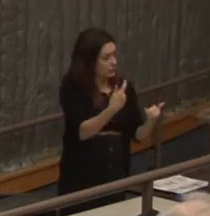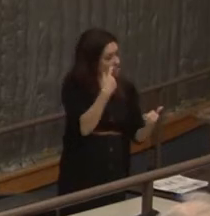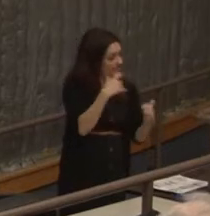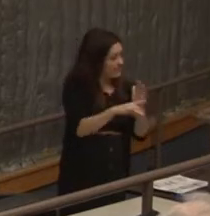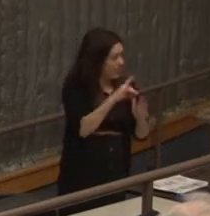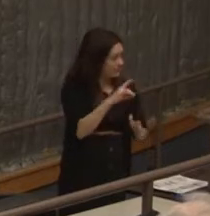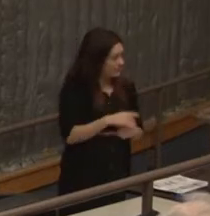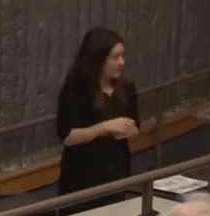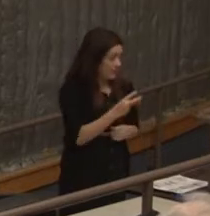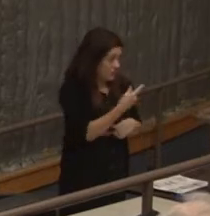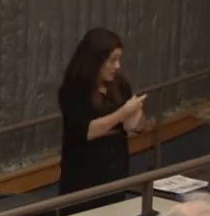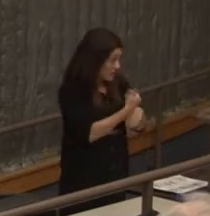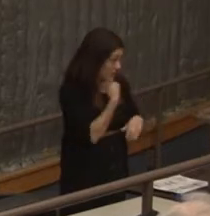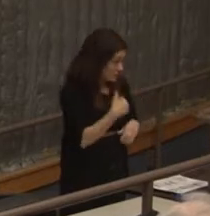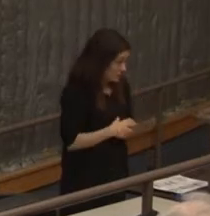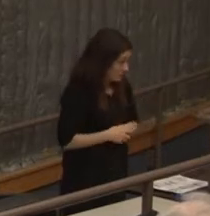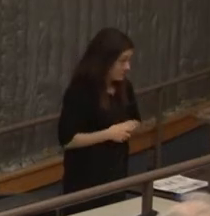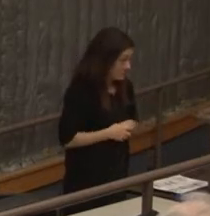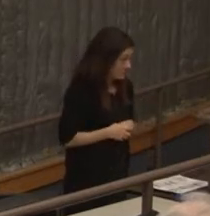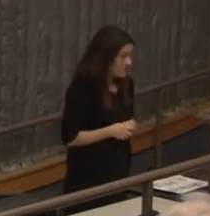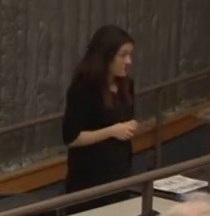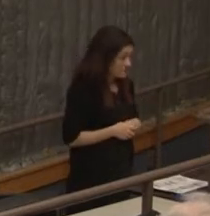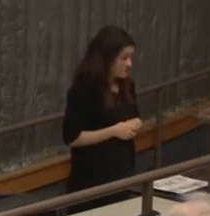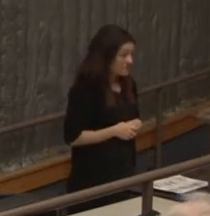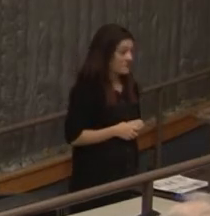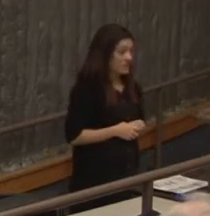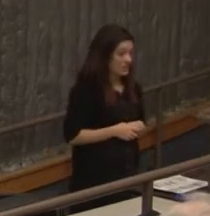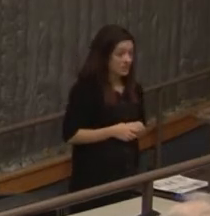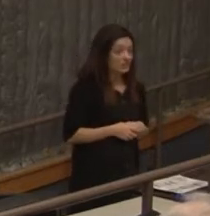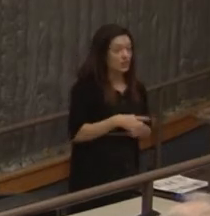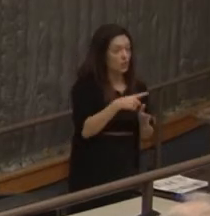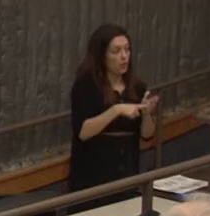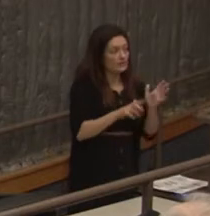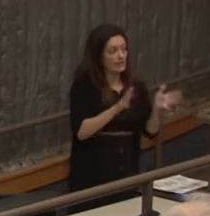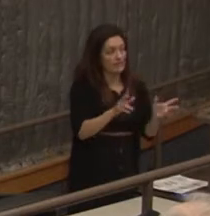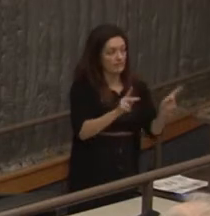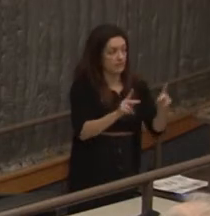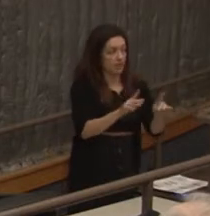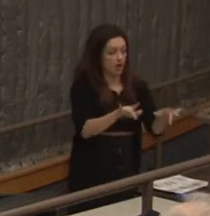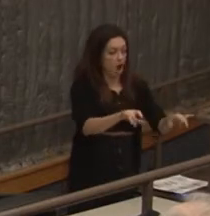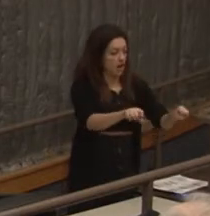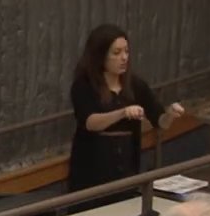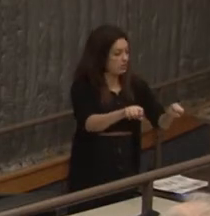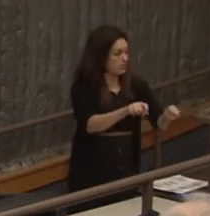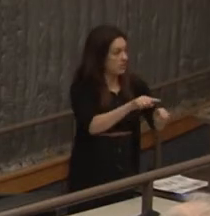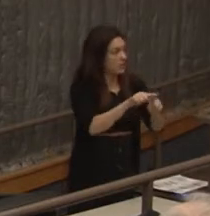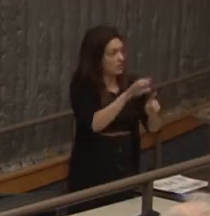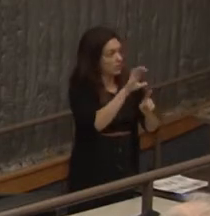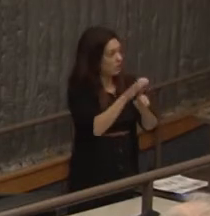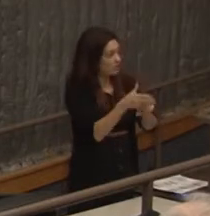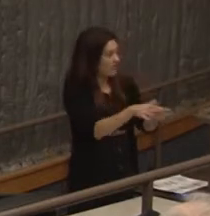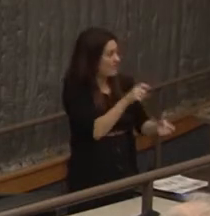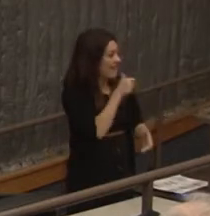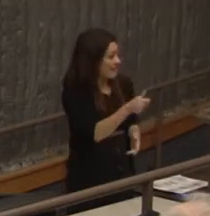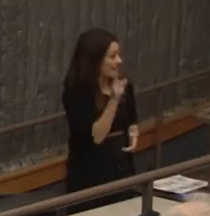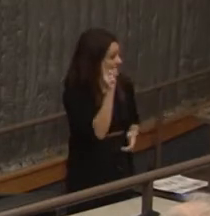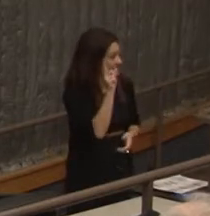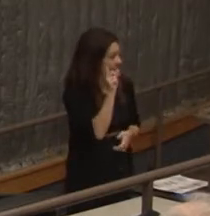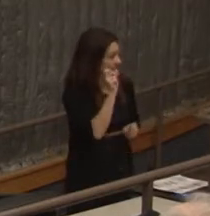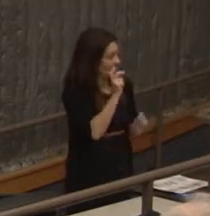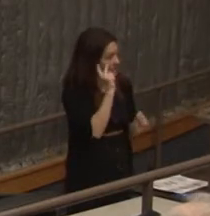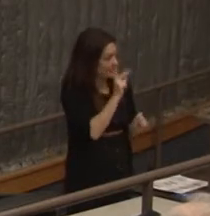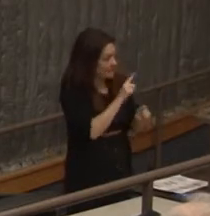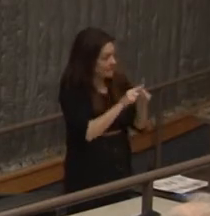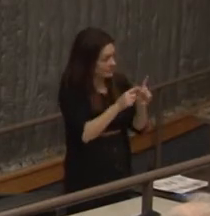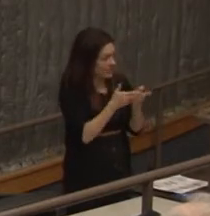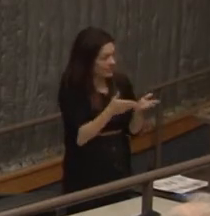through them to see what's there. So what's left? The people are gone. But the culture is not yet dead. All these